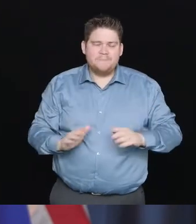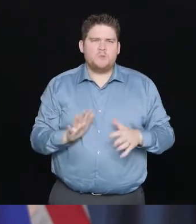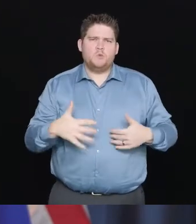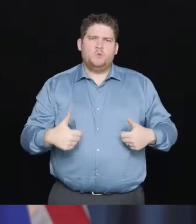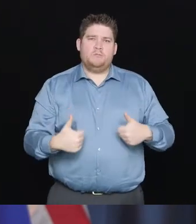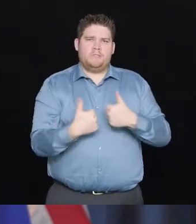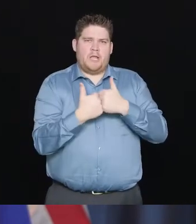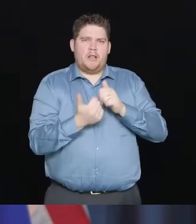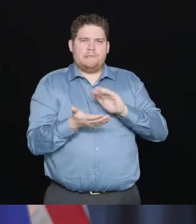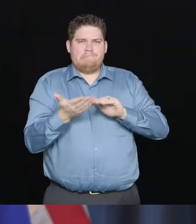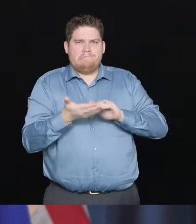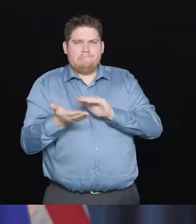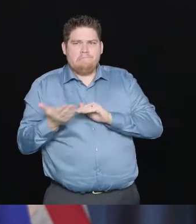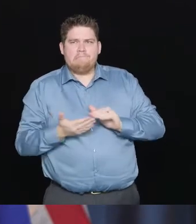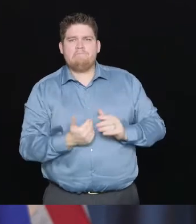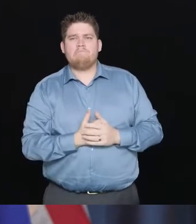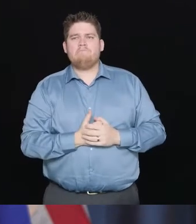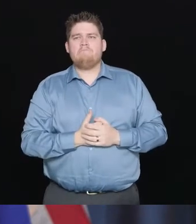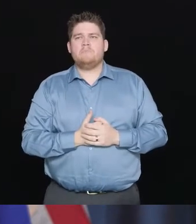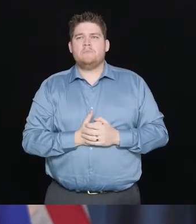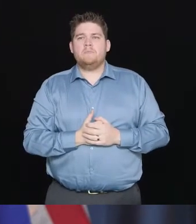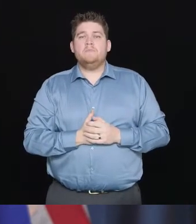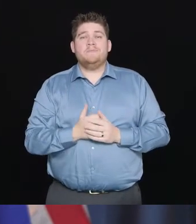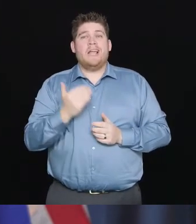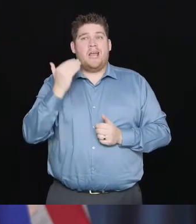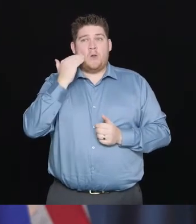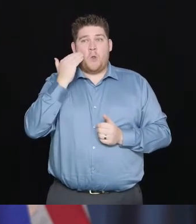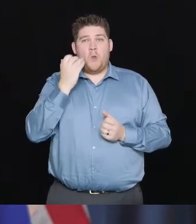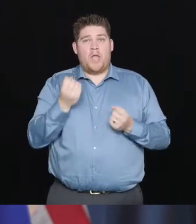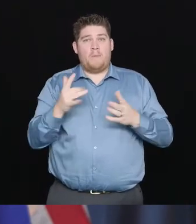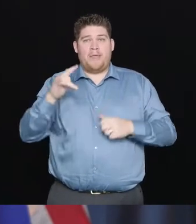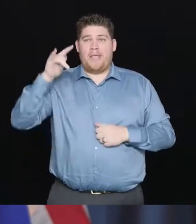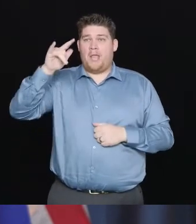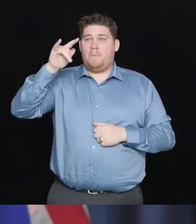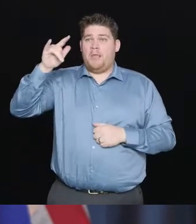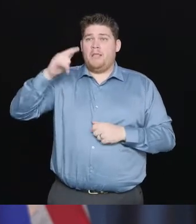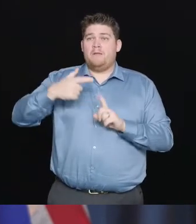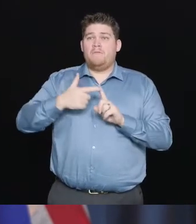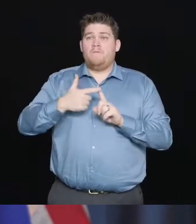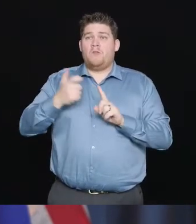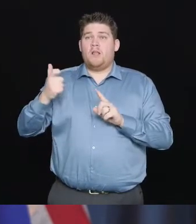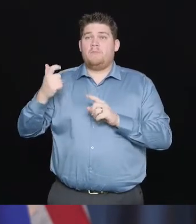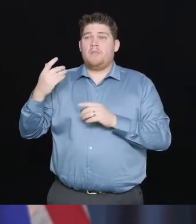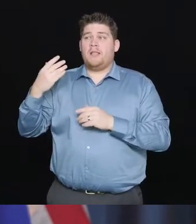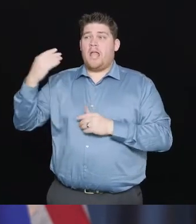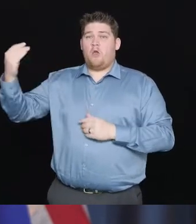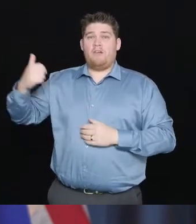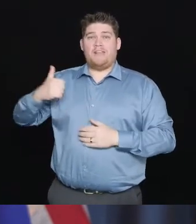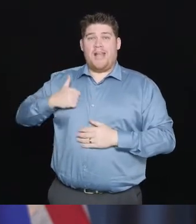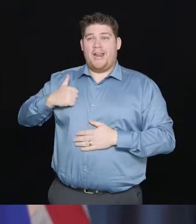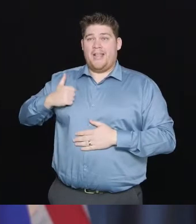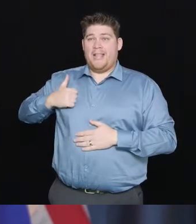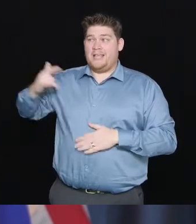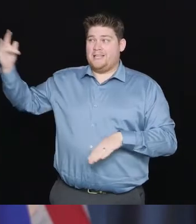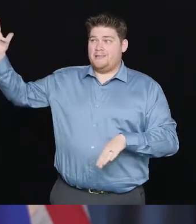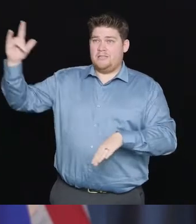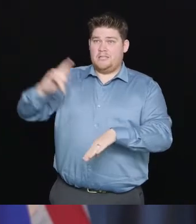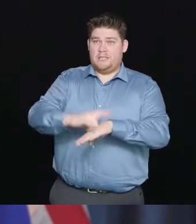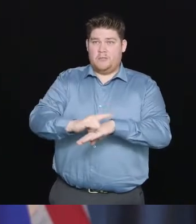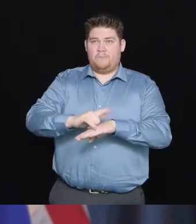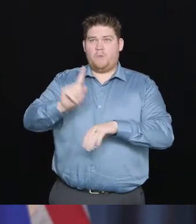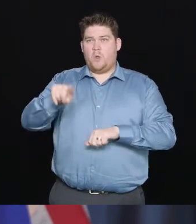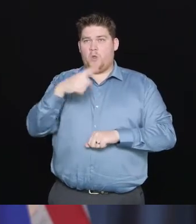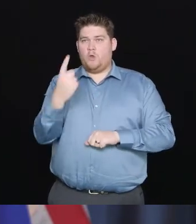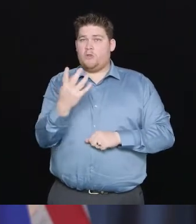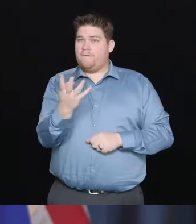into the country to four major airports, including YVR, and the processes that they've put in place have been ramped